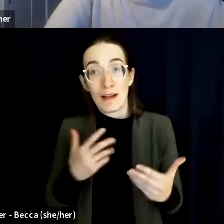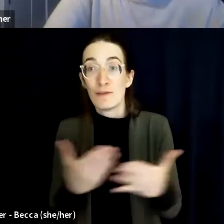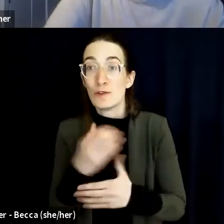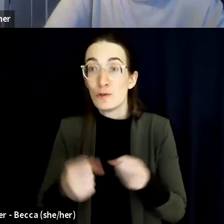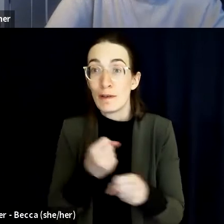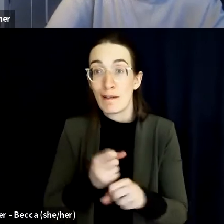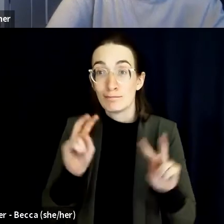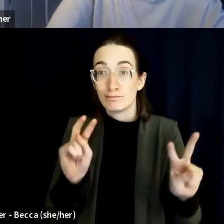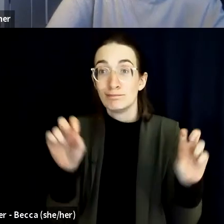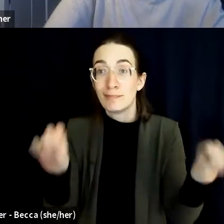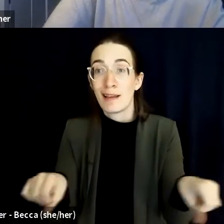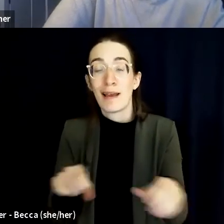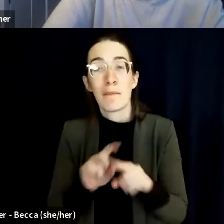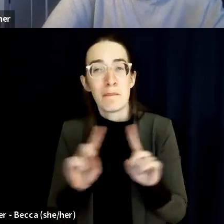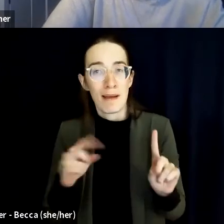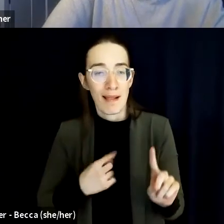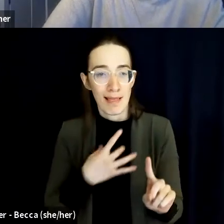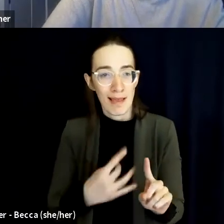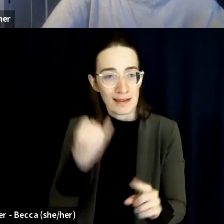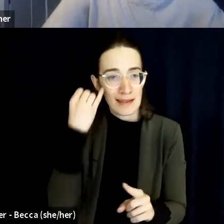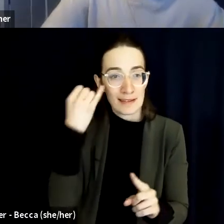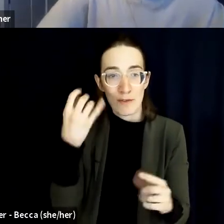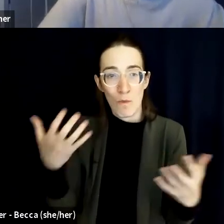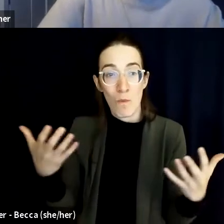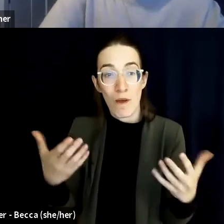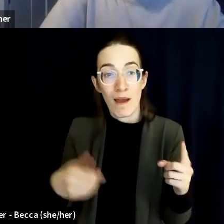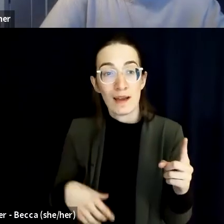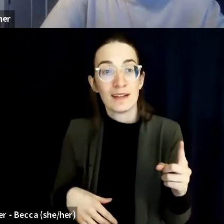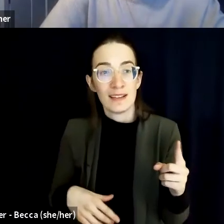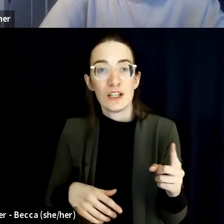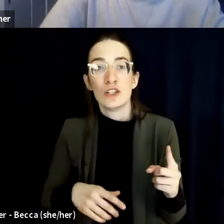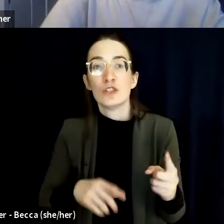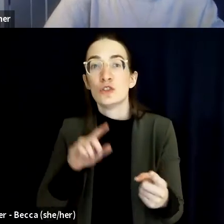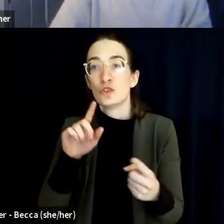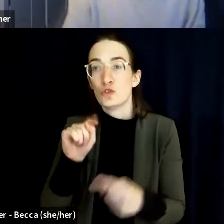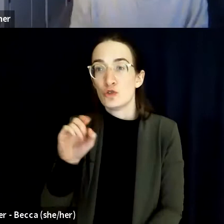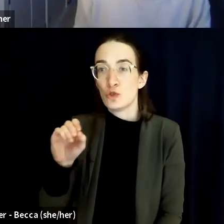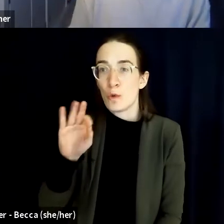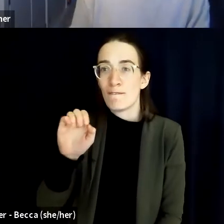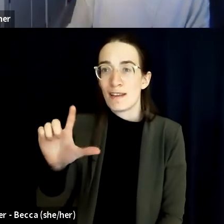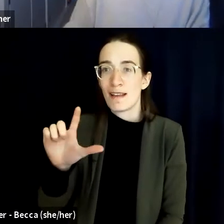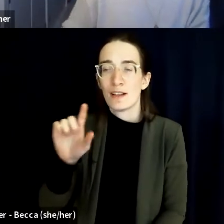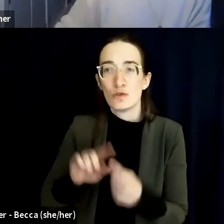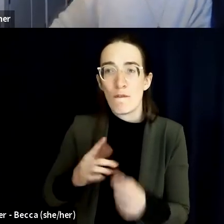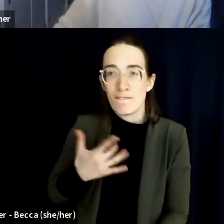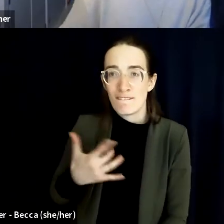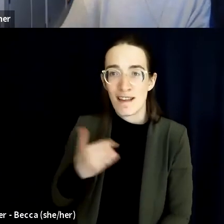like that. But I also really like this idea of a to feel list. So I'm very